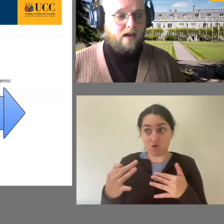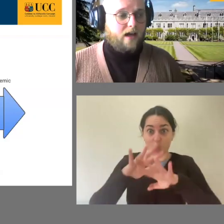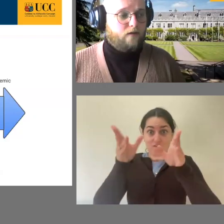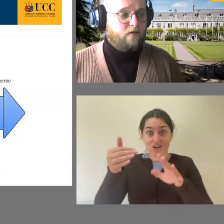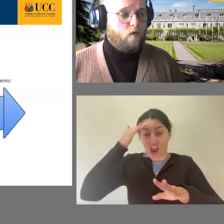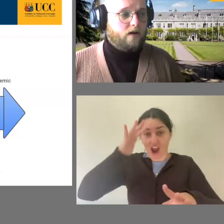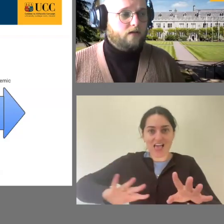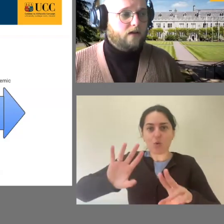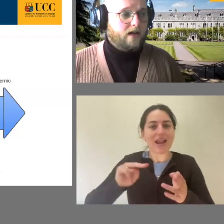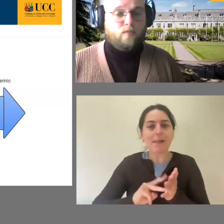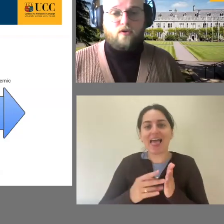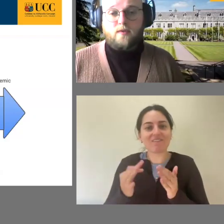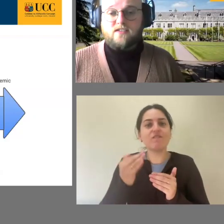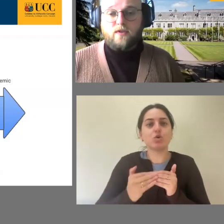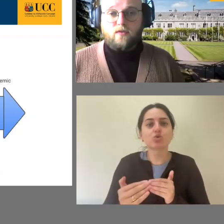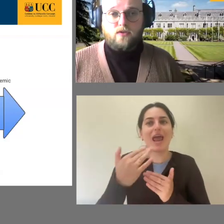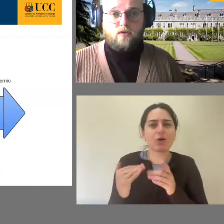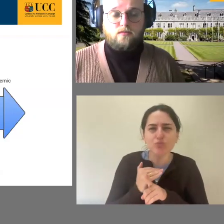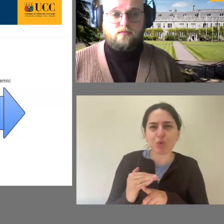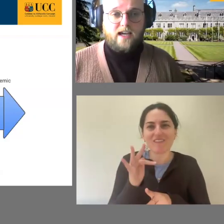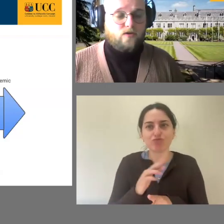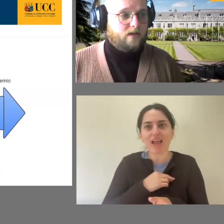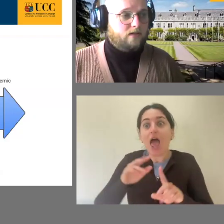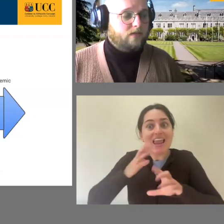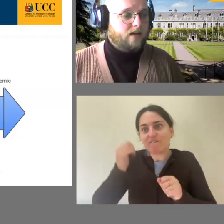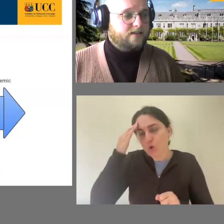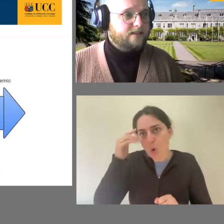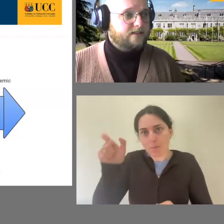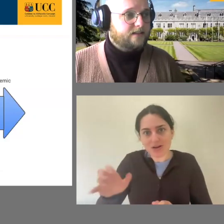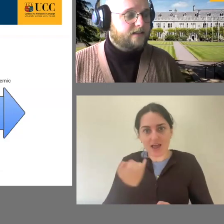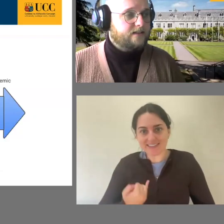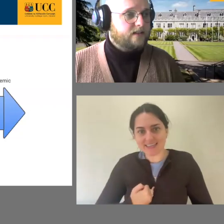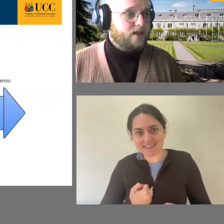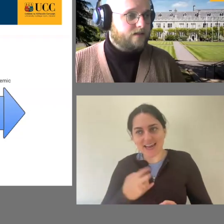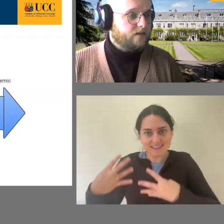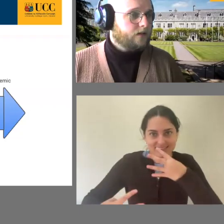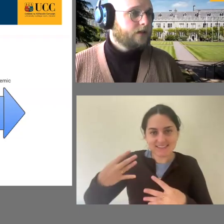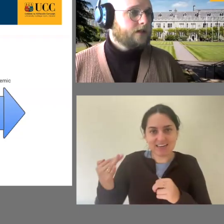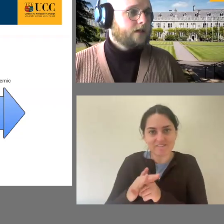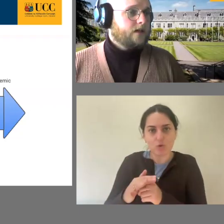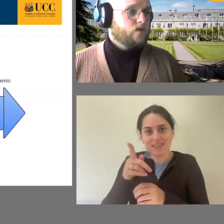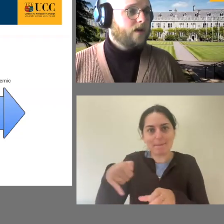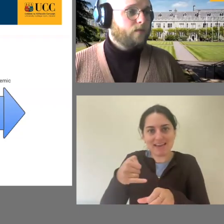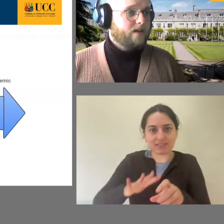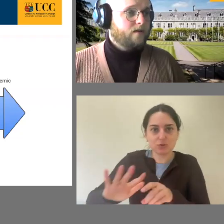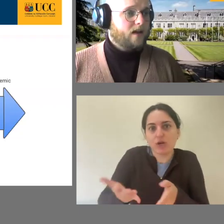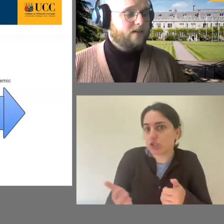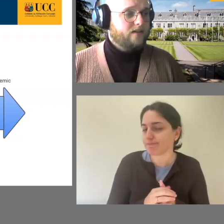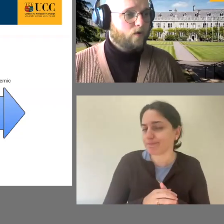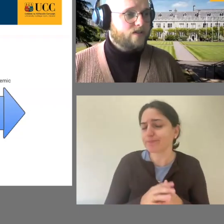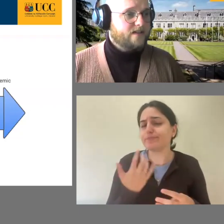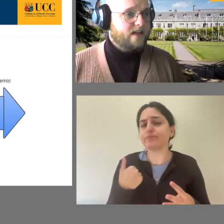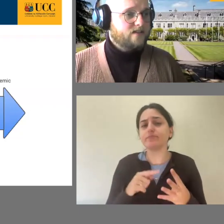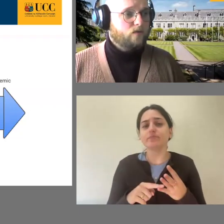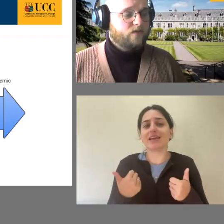plan for improvements if we don't know the actual statistics and these kind of pieces. So implementing